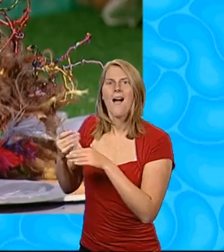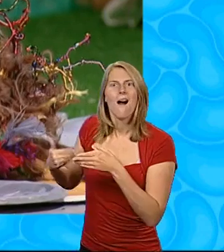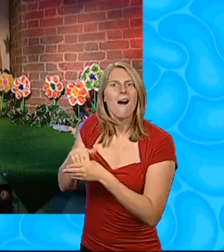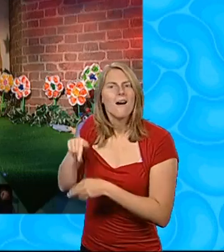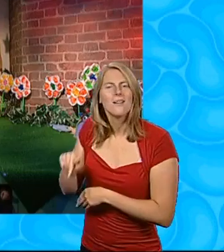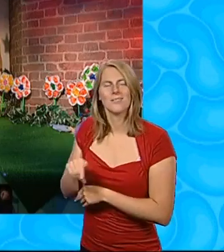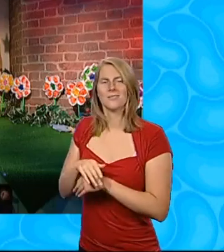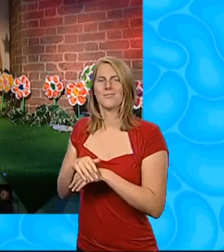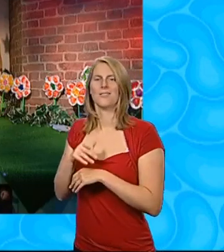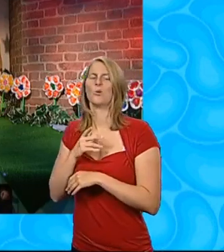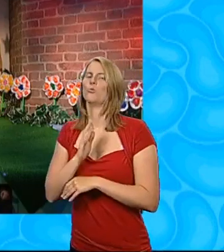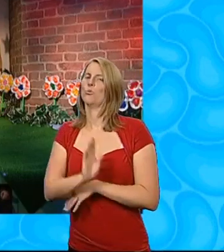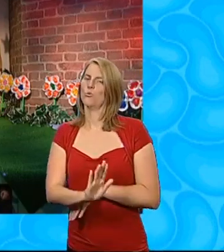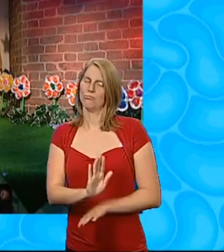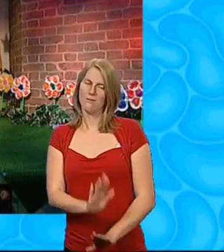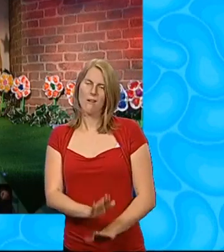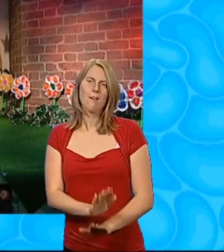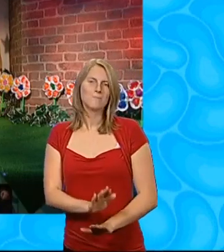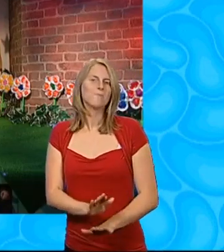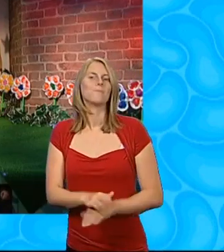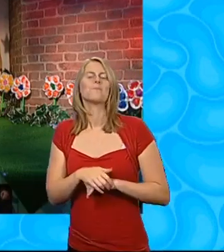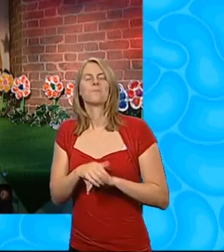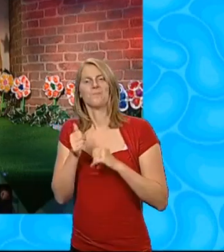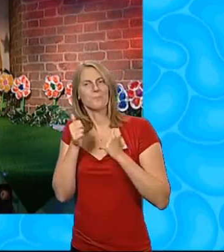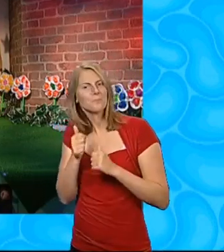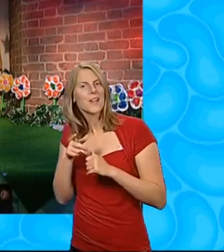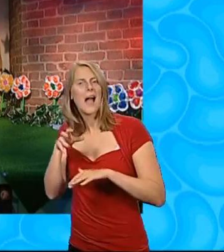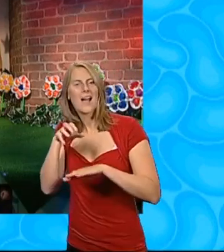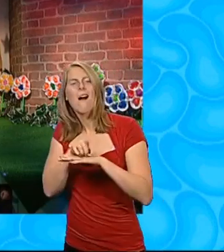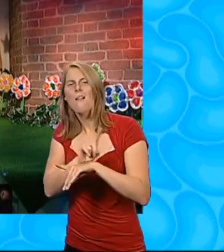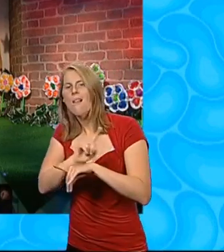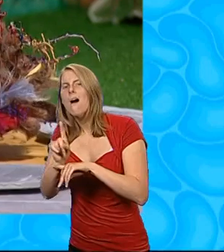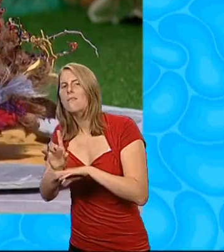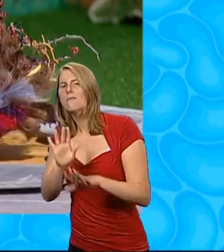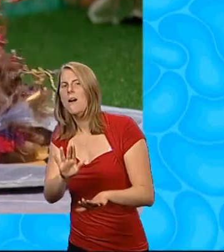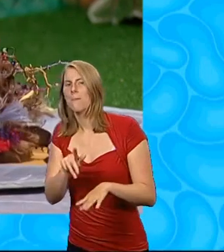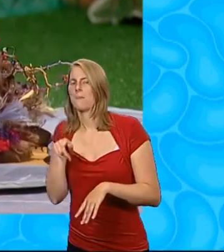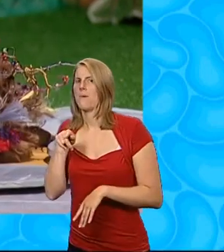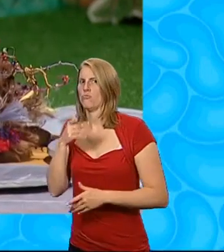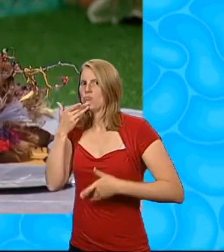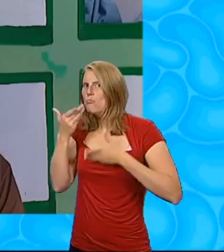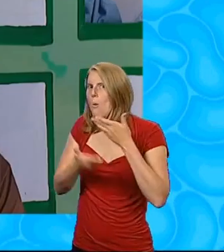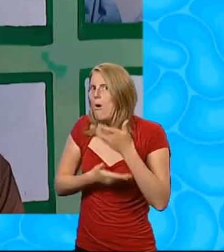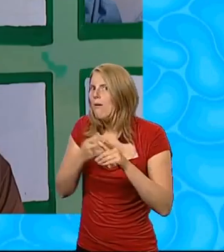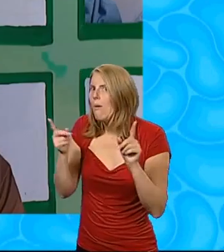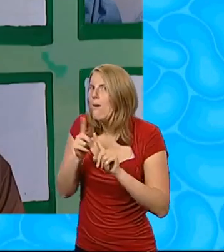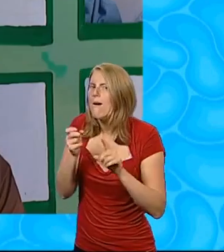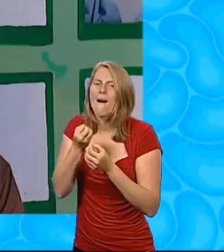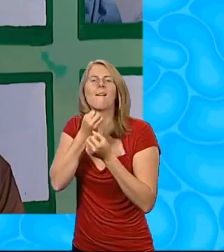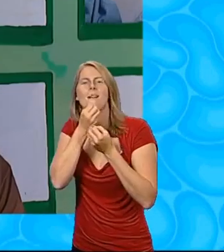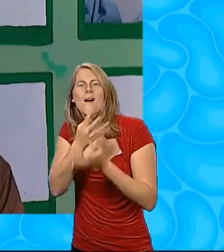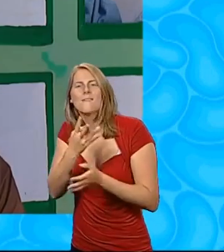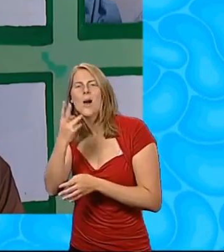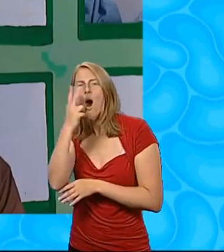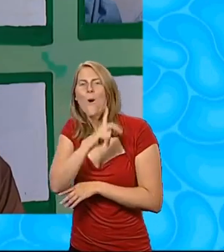part? No. Just relax. There'll be some cakes later on, probably, right? Okay. Okay. This is a story about a lovely little old